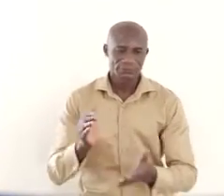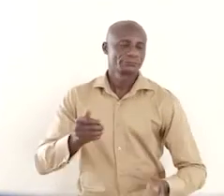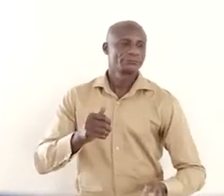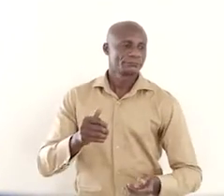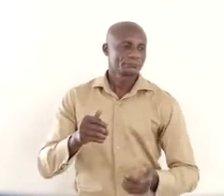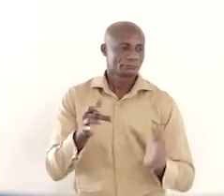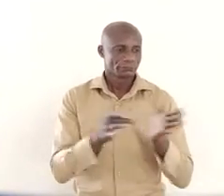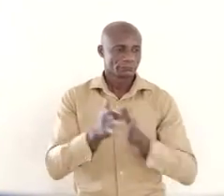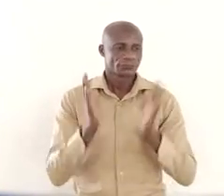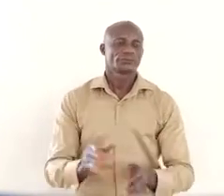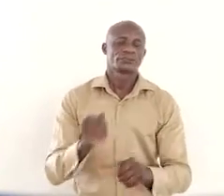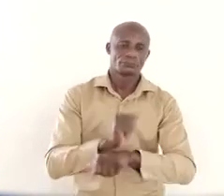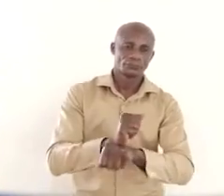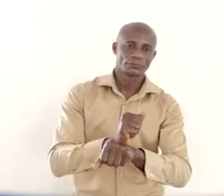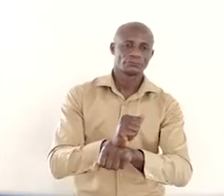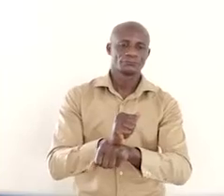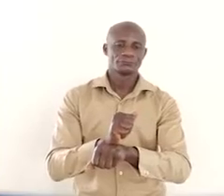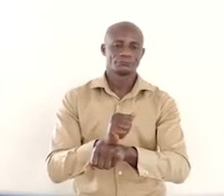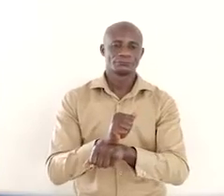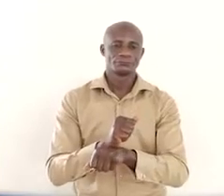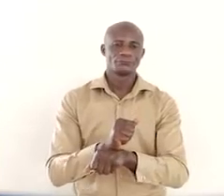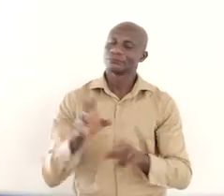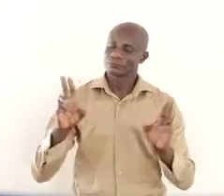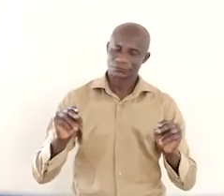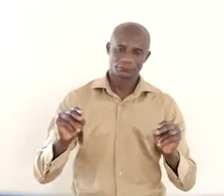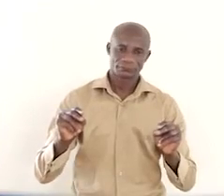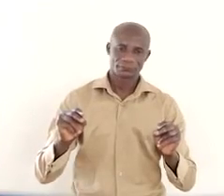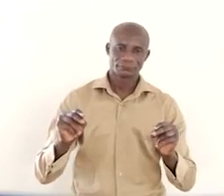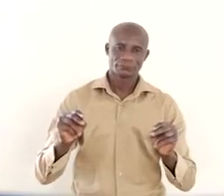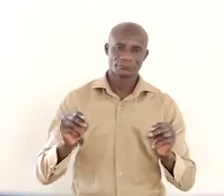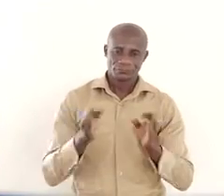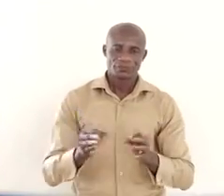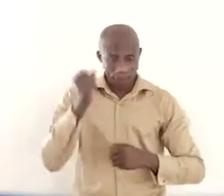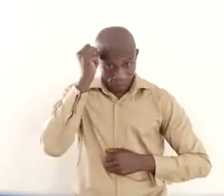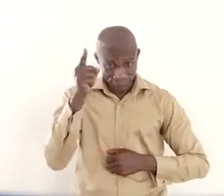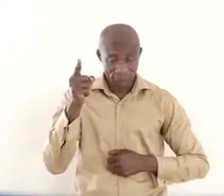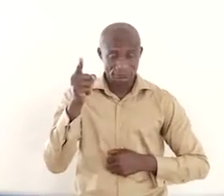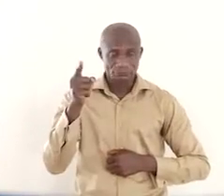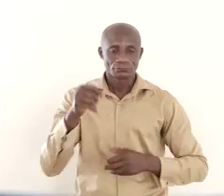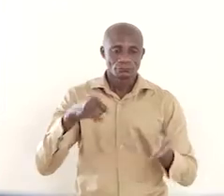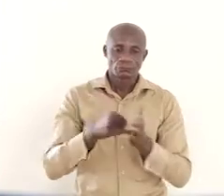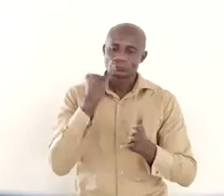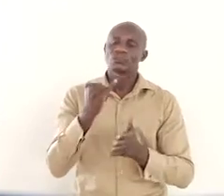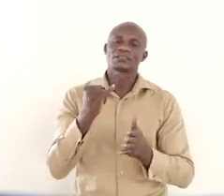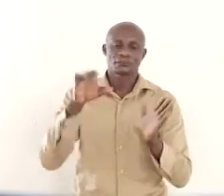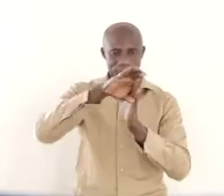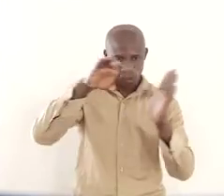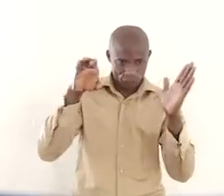Christian work or after I have done my priest work, an optional extra. No. If you understand the grammar, it